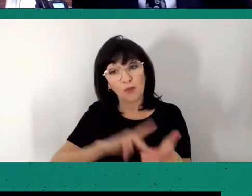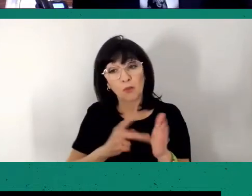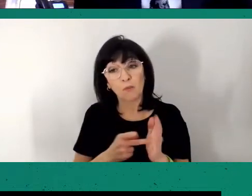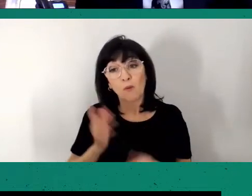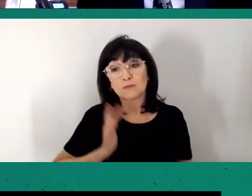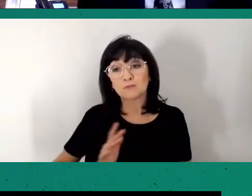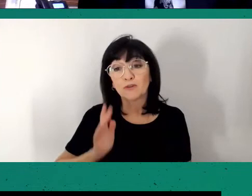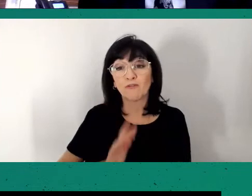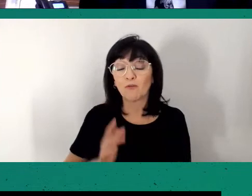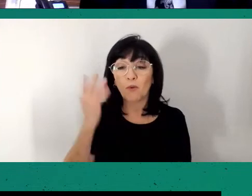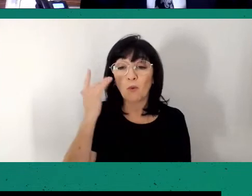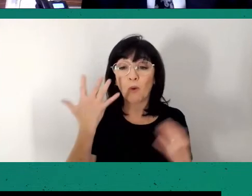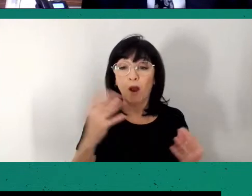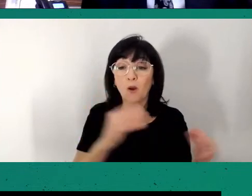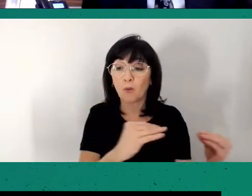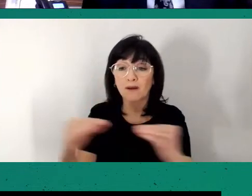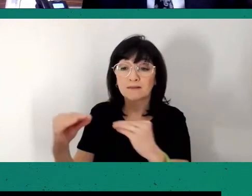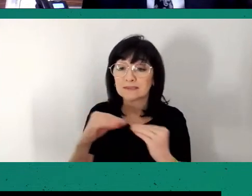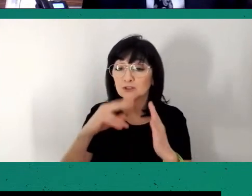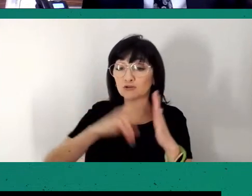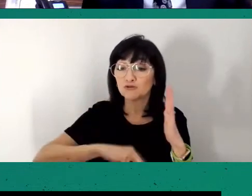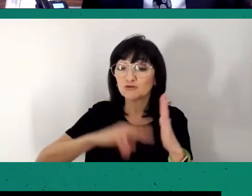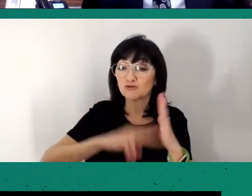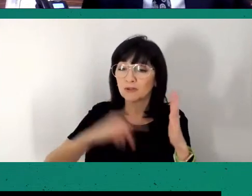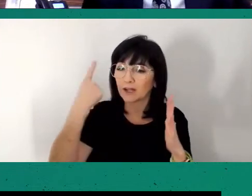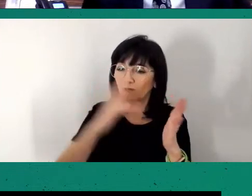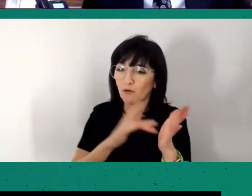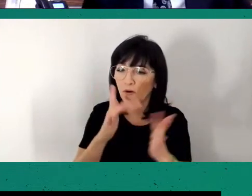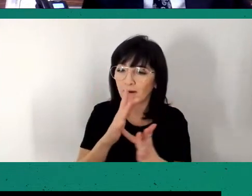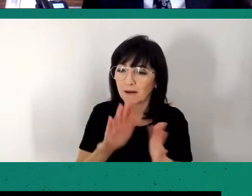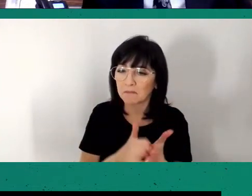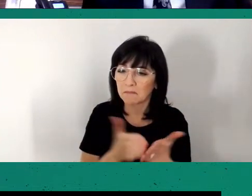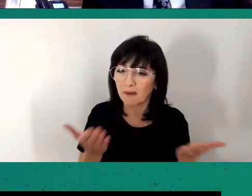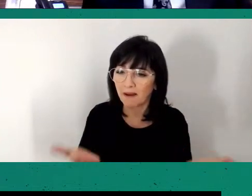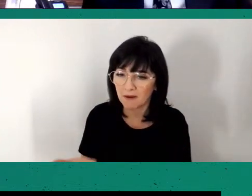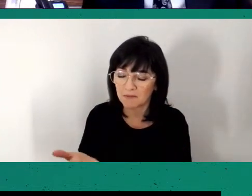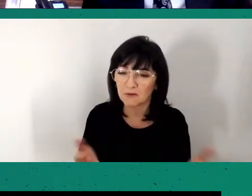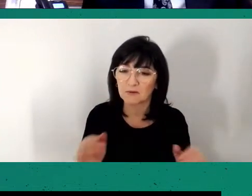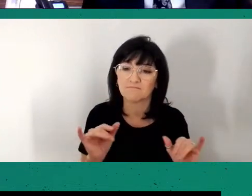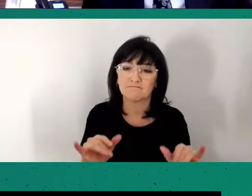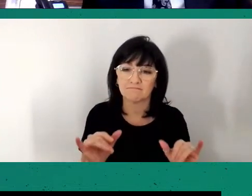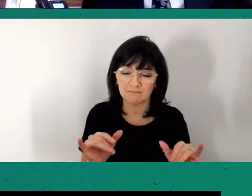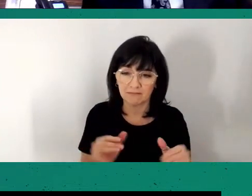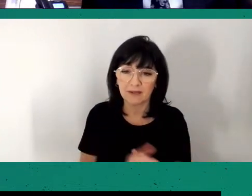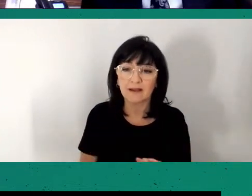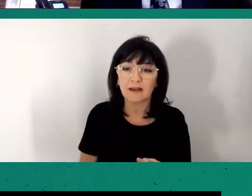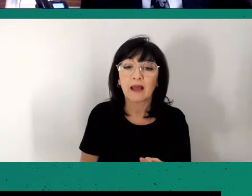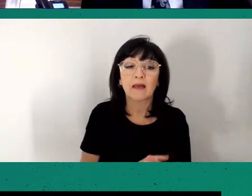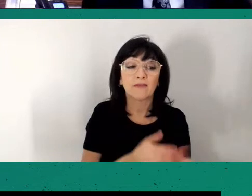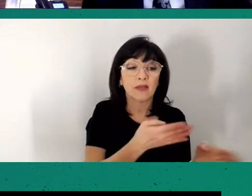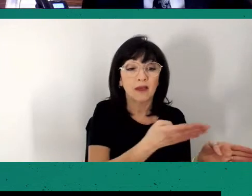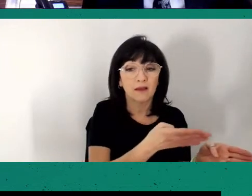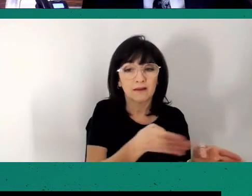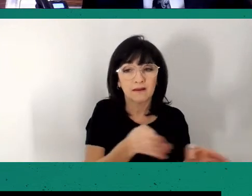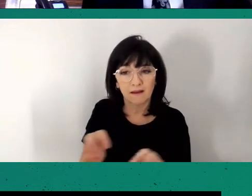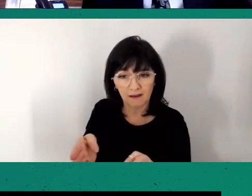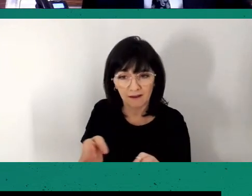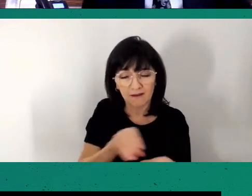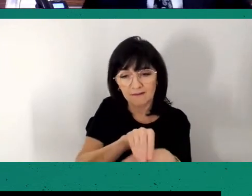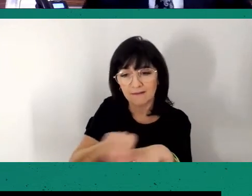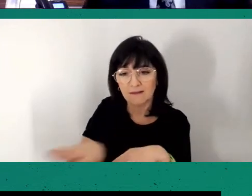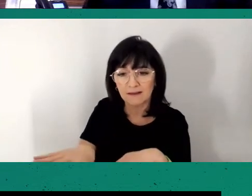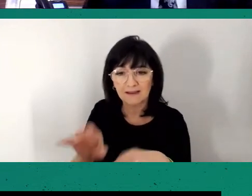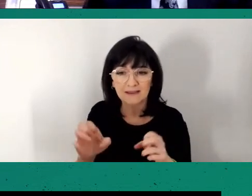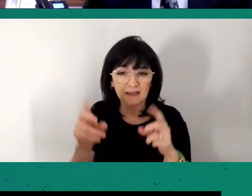independence, came changes in education that began to emphasize good citizenship and work.